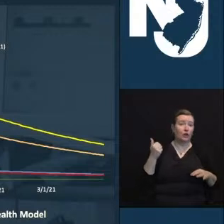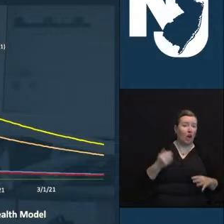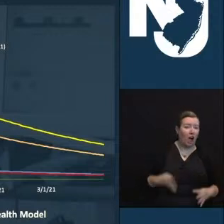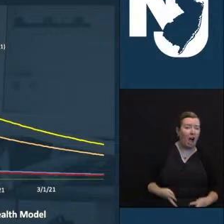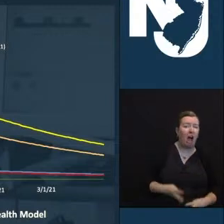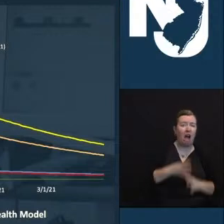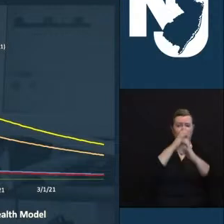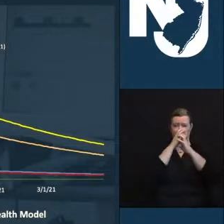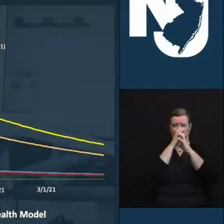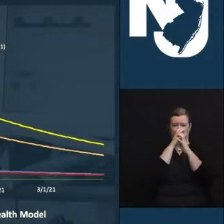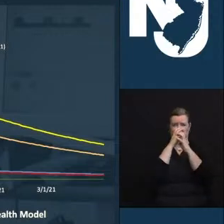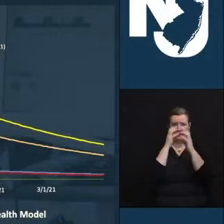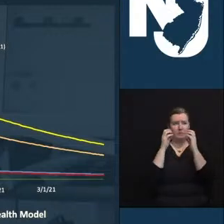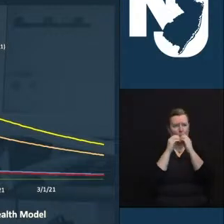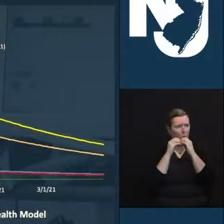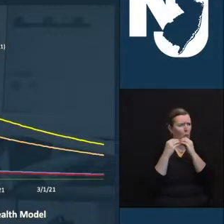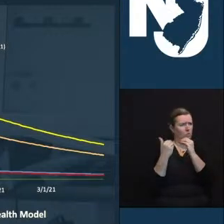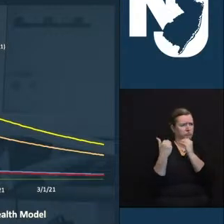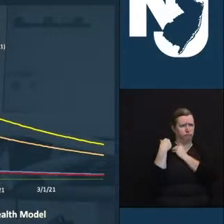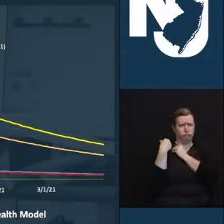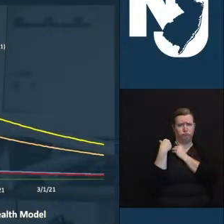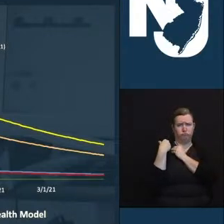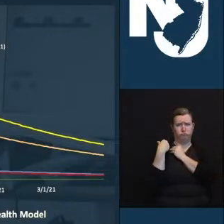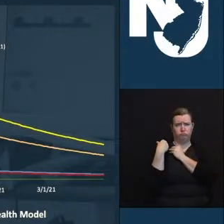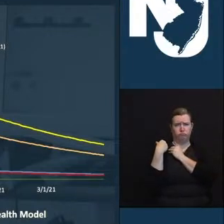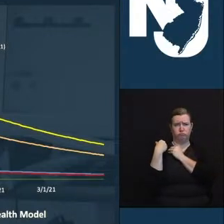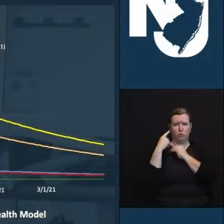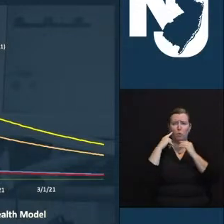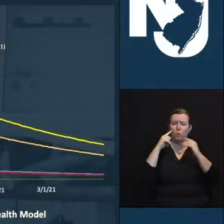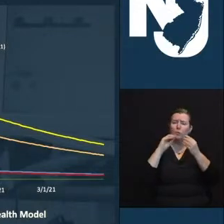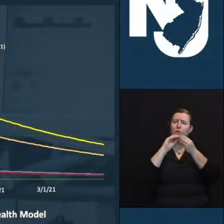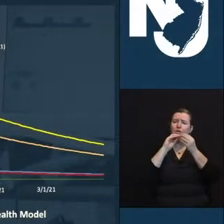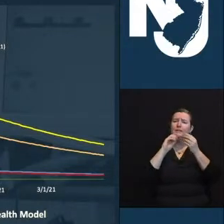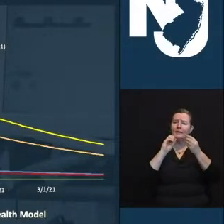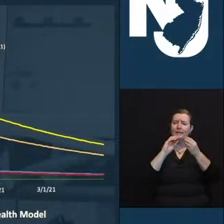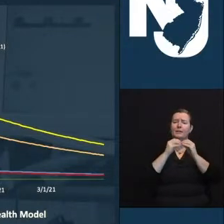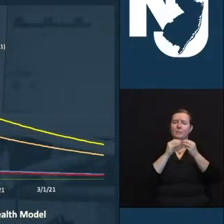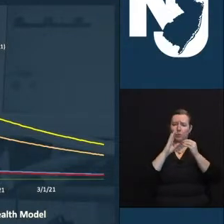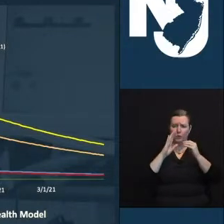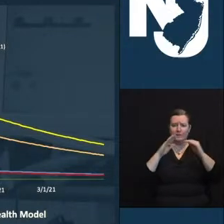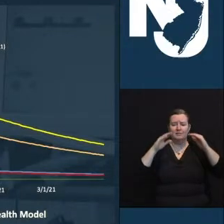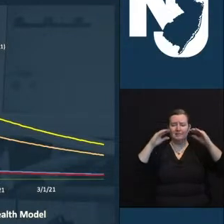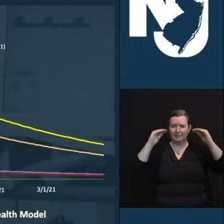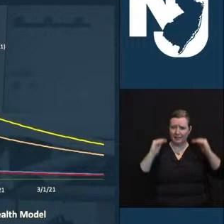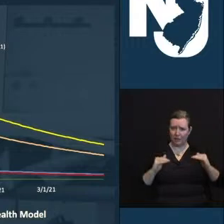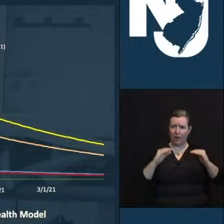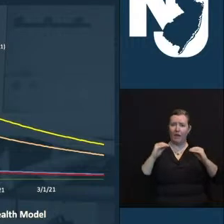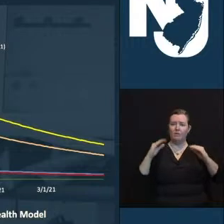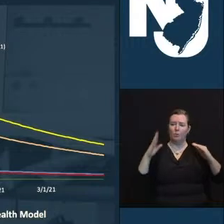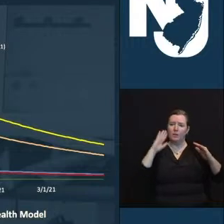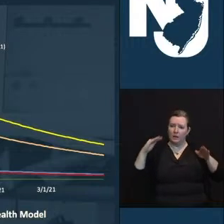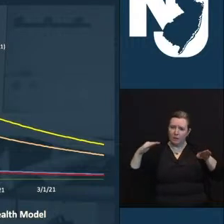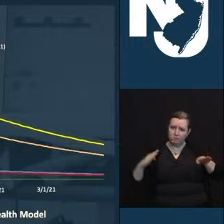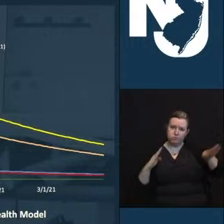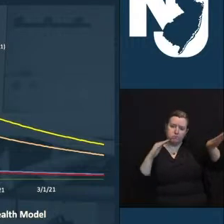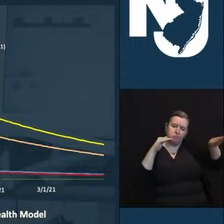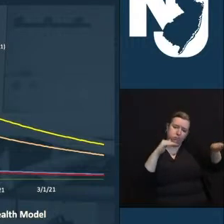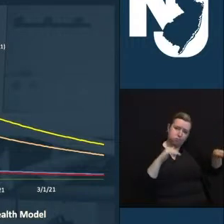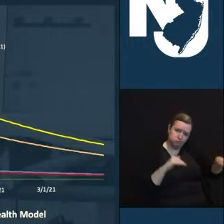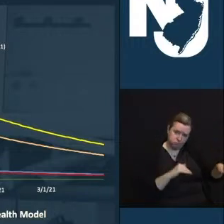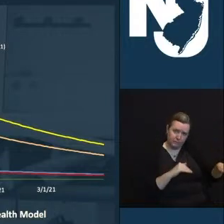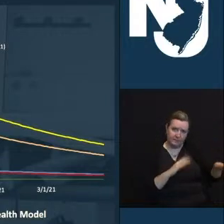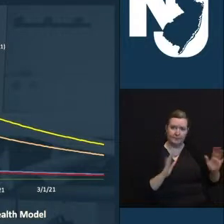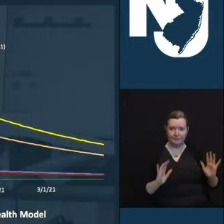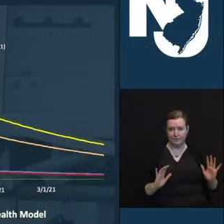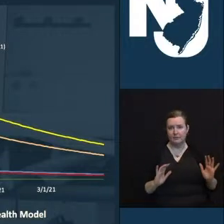right things, we can push these numbers down even further. Quick timeout. We did this at last minute. This is the Department